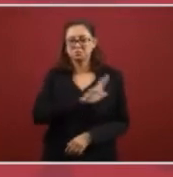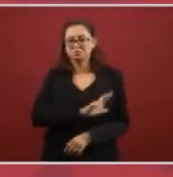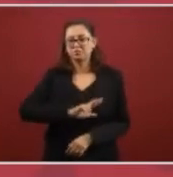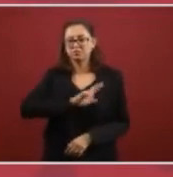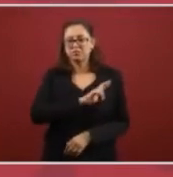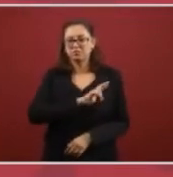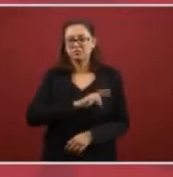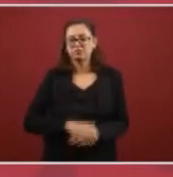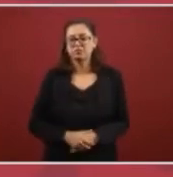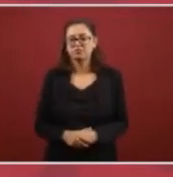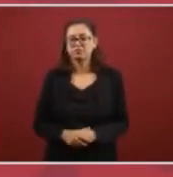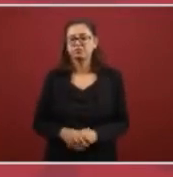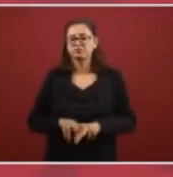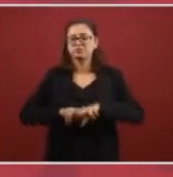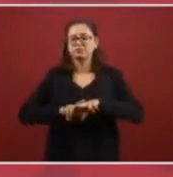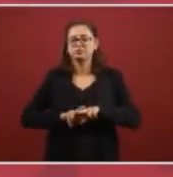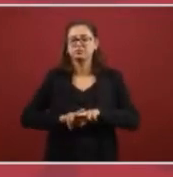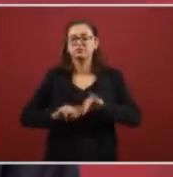No rancor.